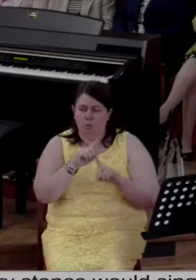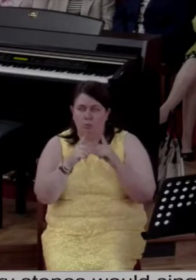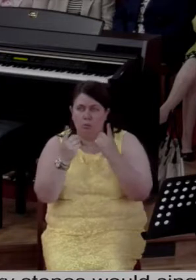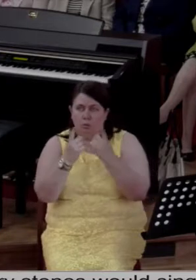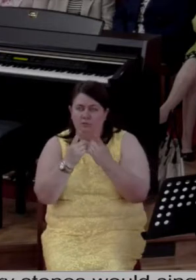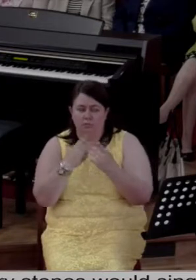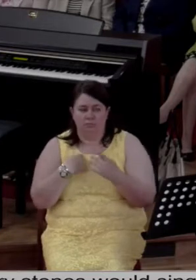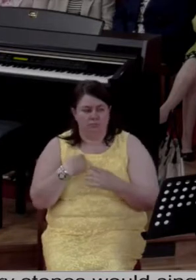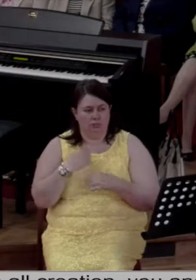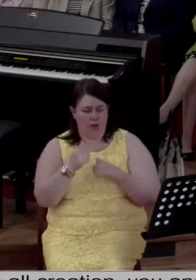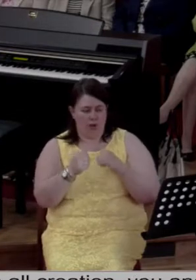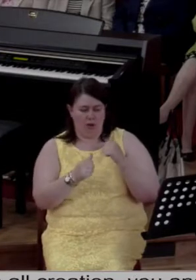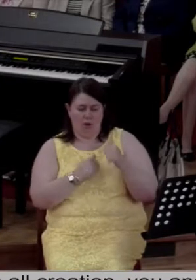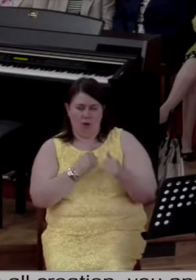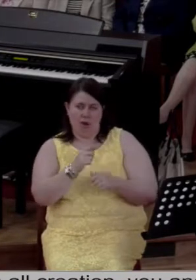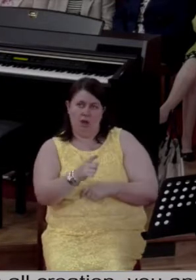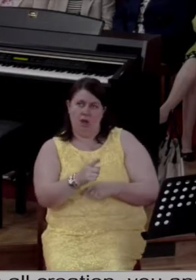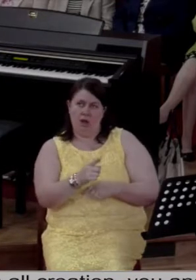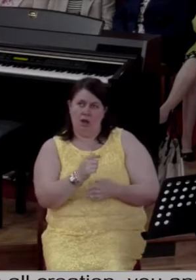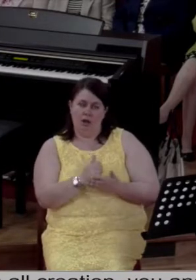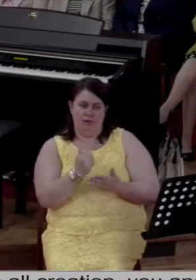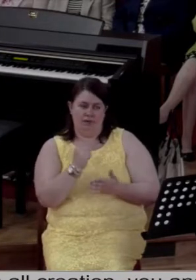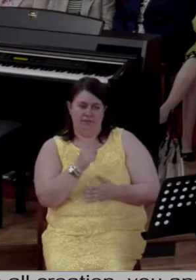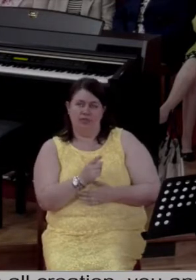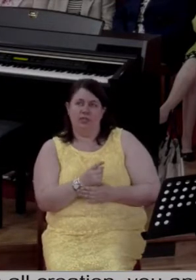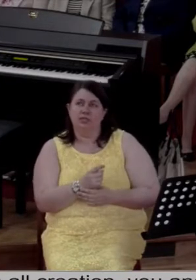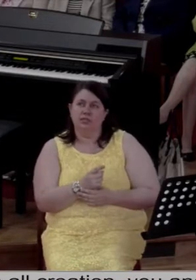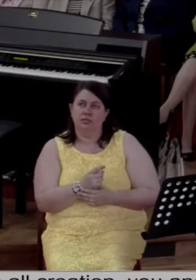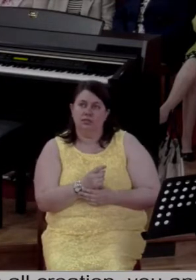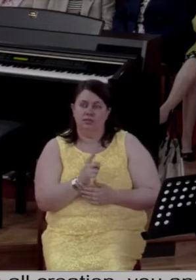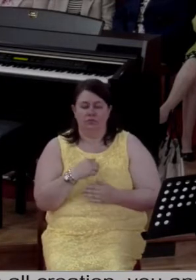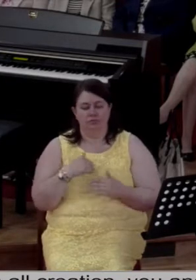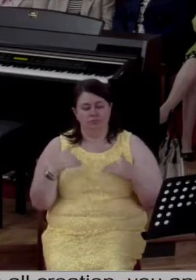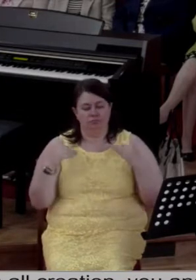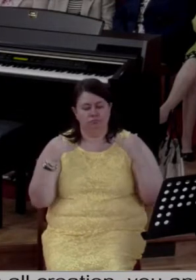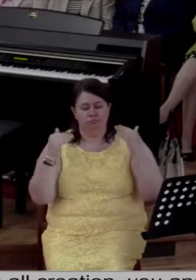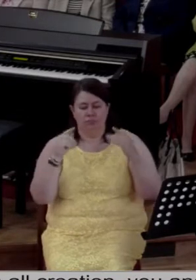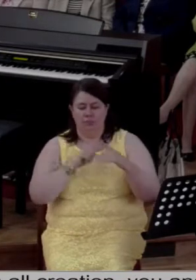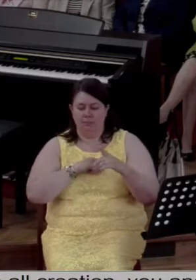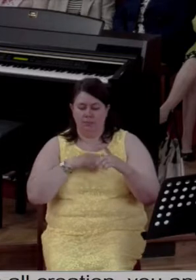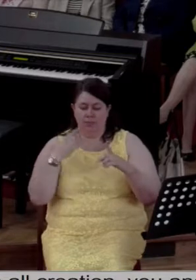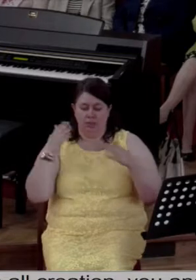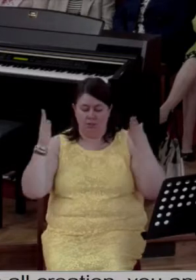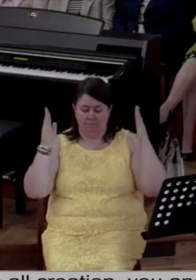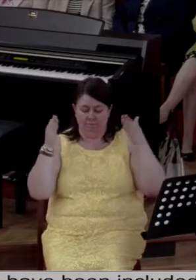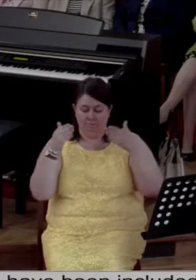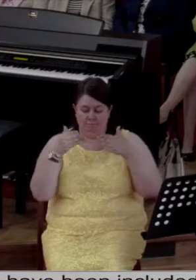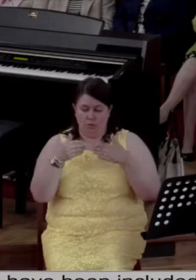star. To be glorified is to be put in the limelight.